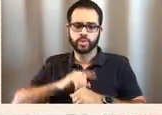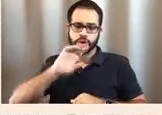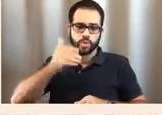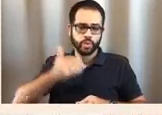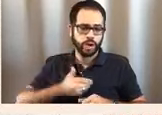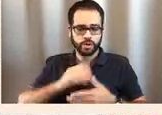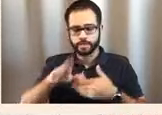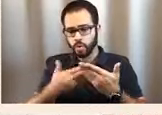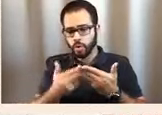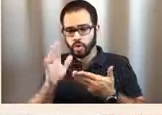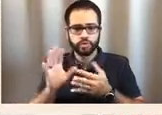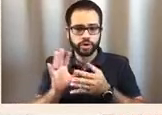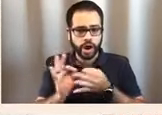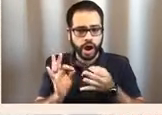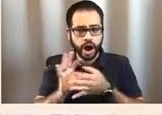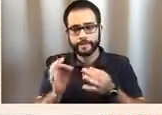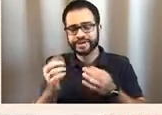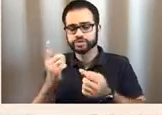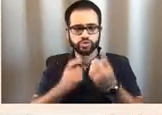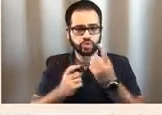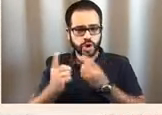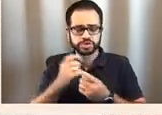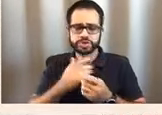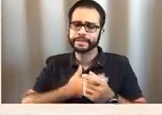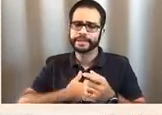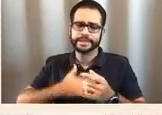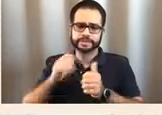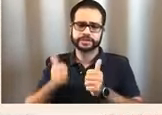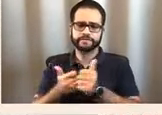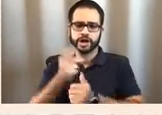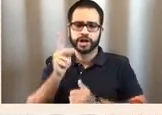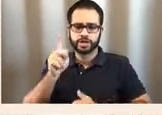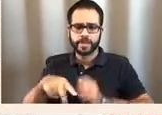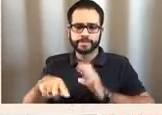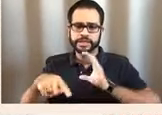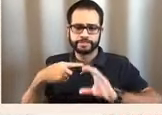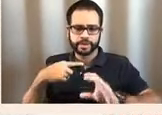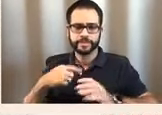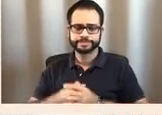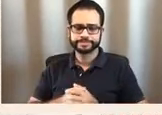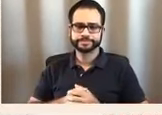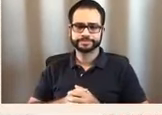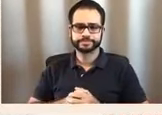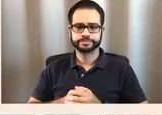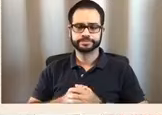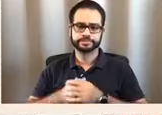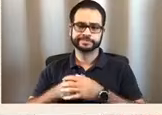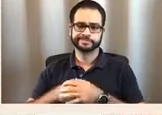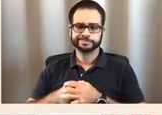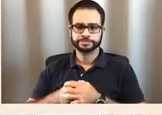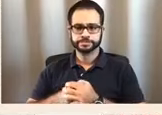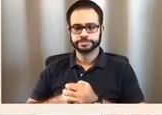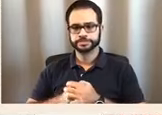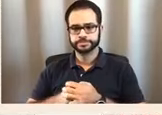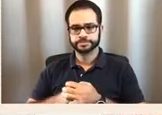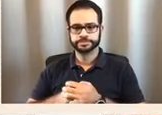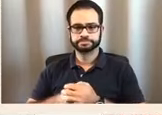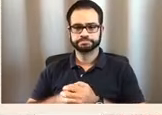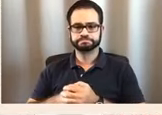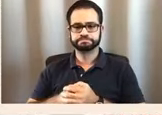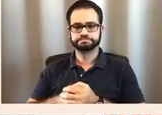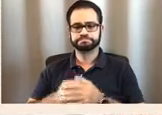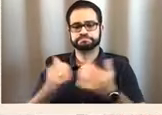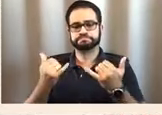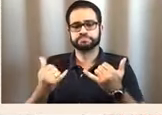comments. Please feel free to follow up. So moving on to slide 2, we wanted to share